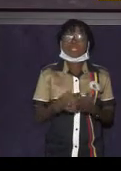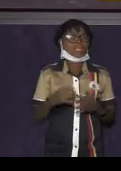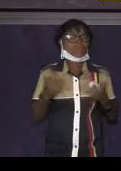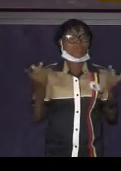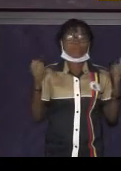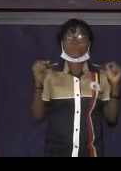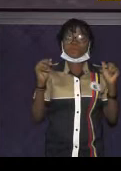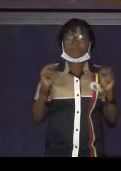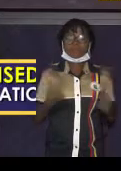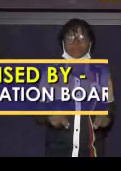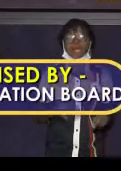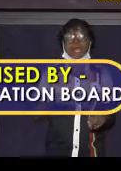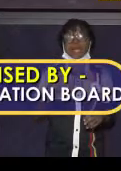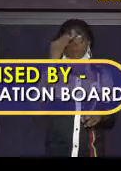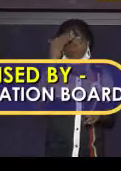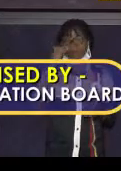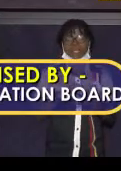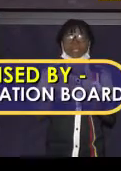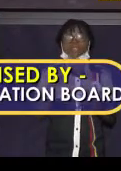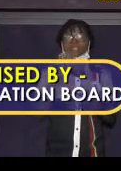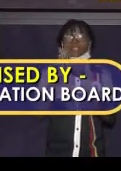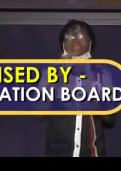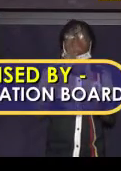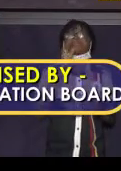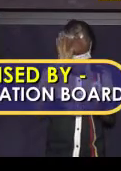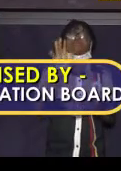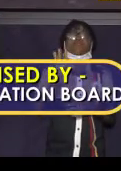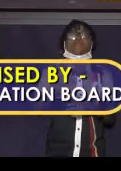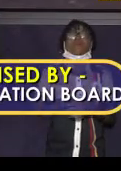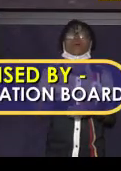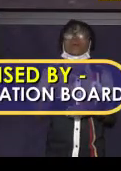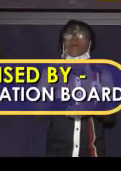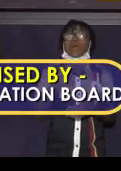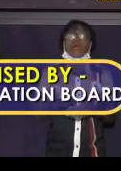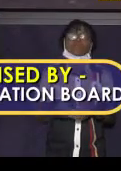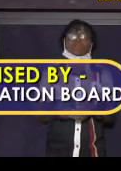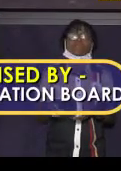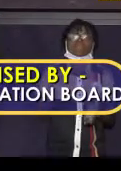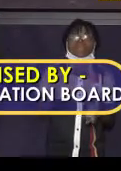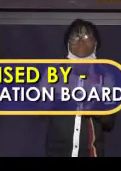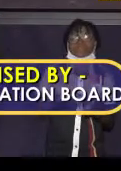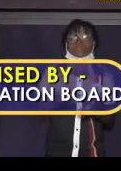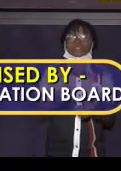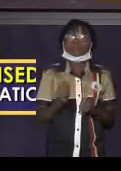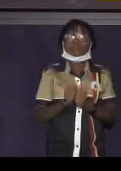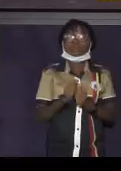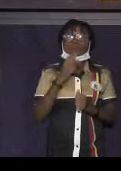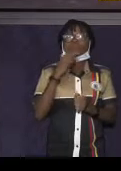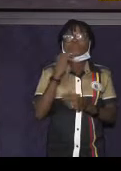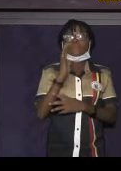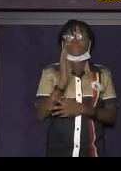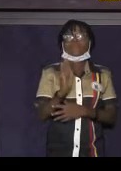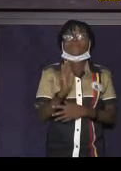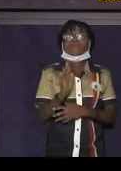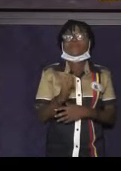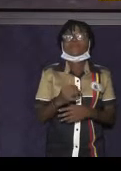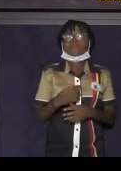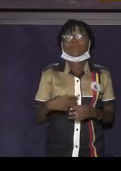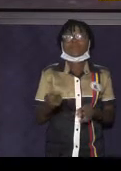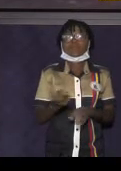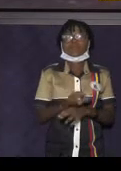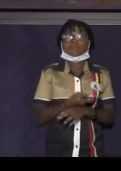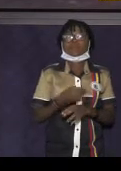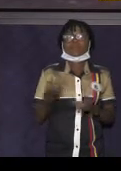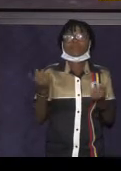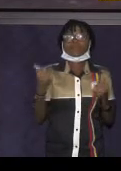down, but I know that a is 5. So instead of writing a, I replace that with 5. Minus comes down, 2 comes down, multiplication